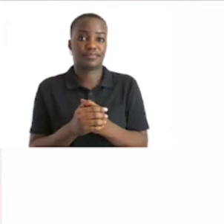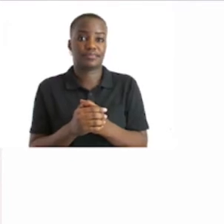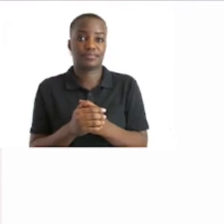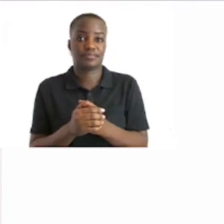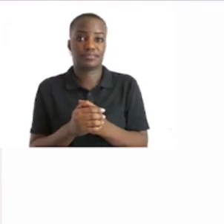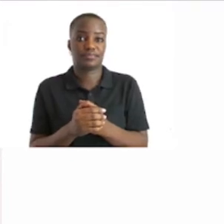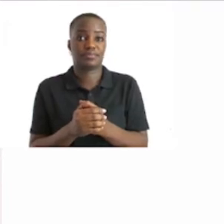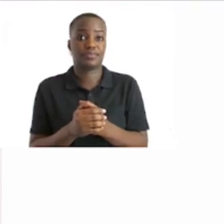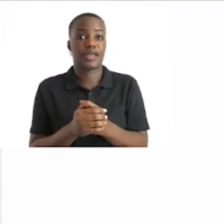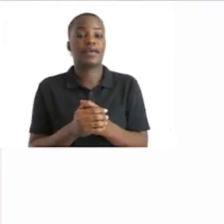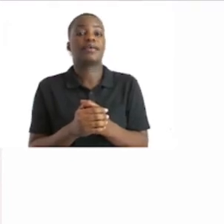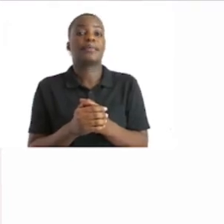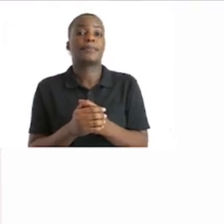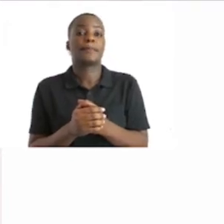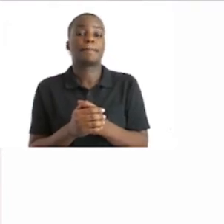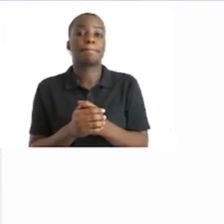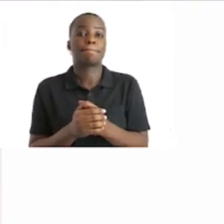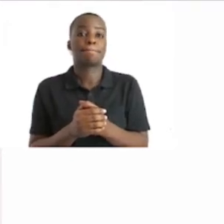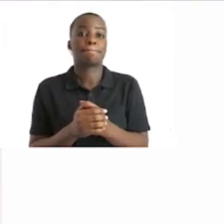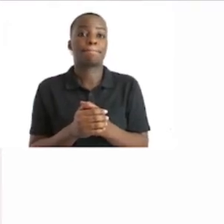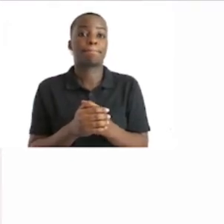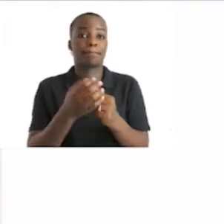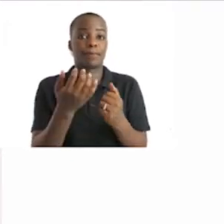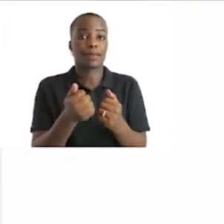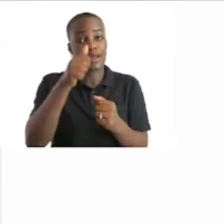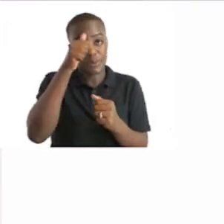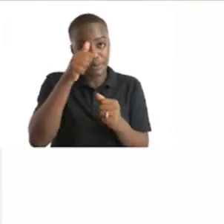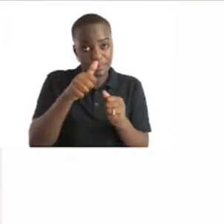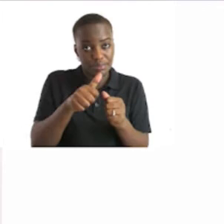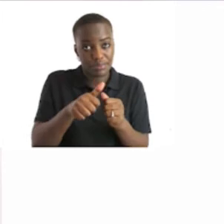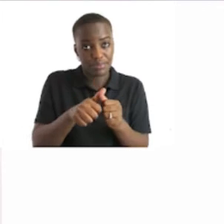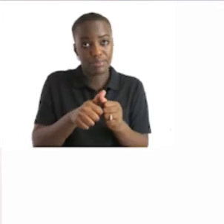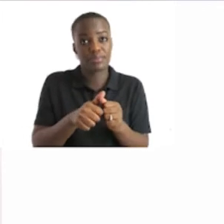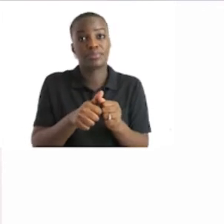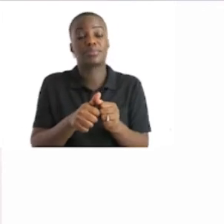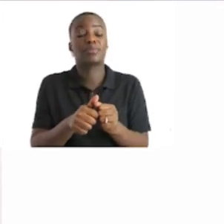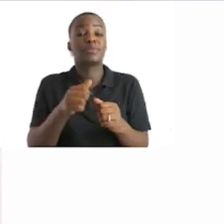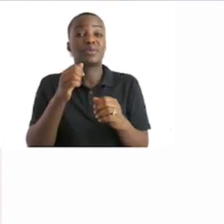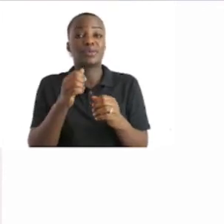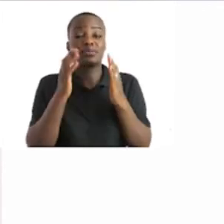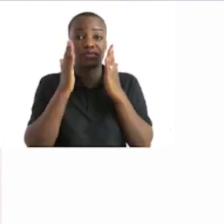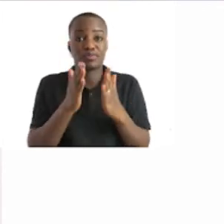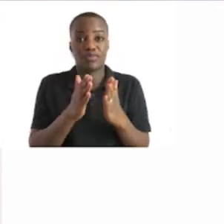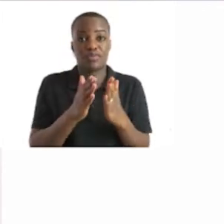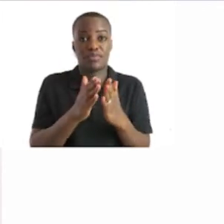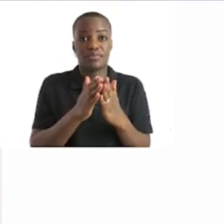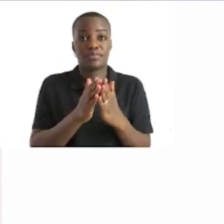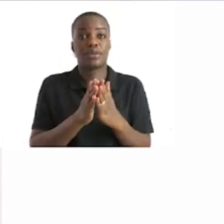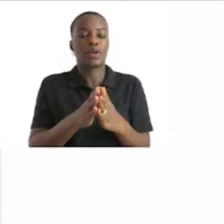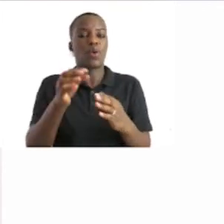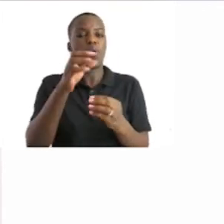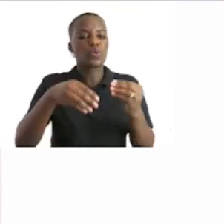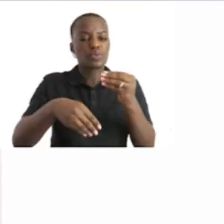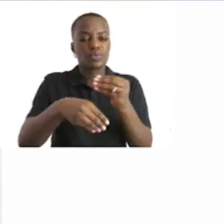And whilst you're writing that in your book, we can also remind you to make sure that your sums are